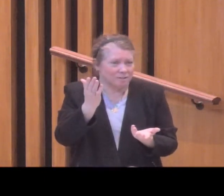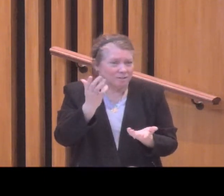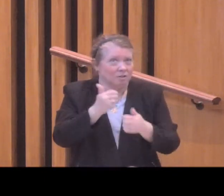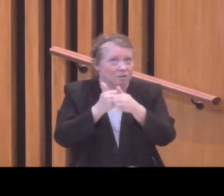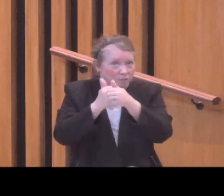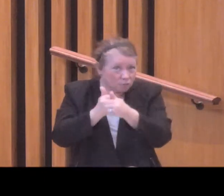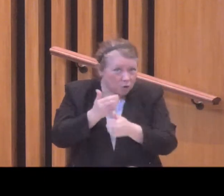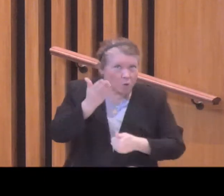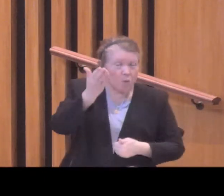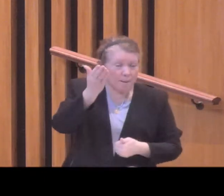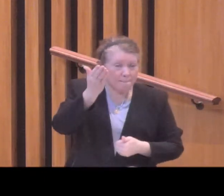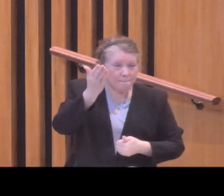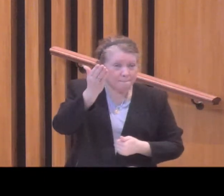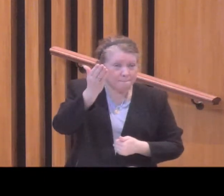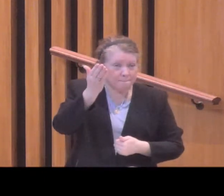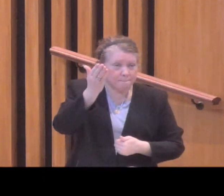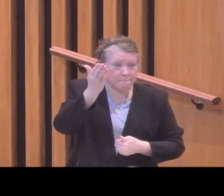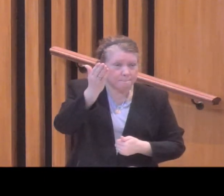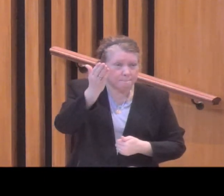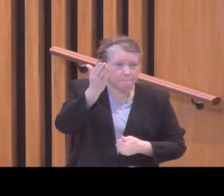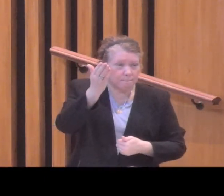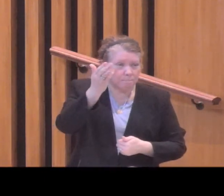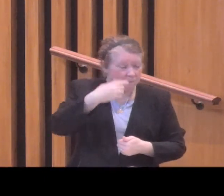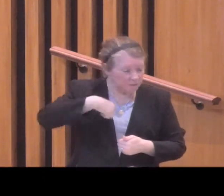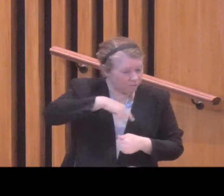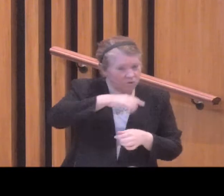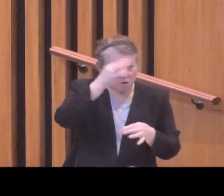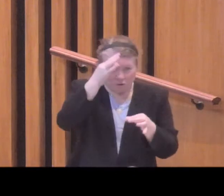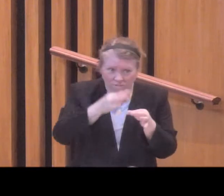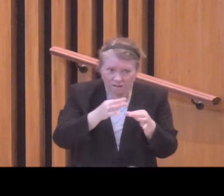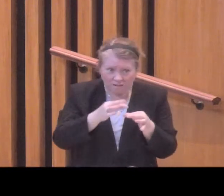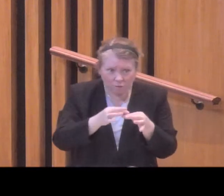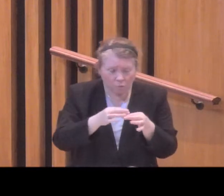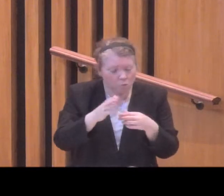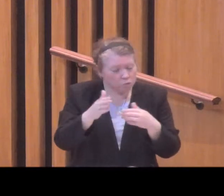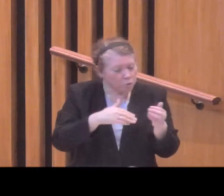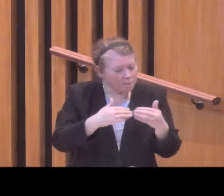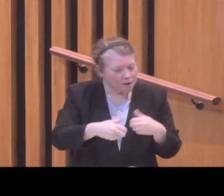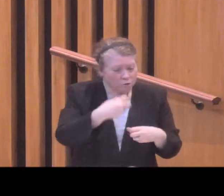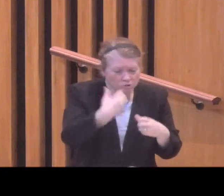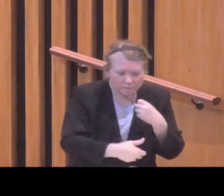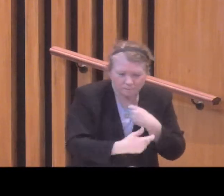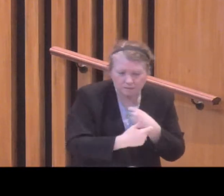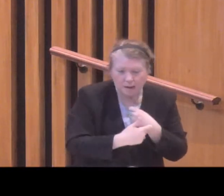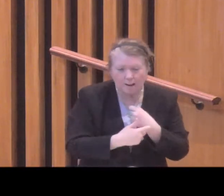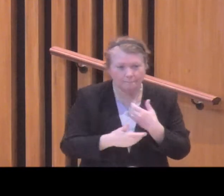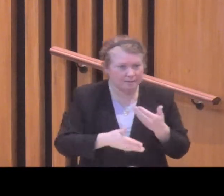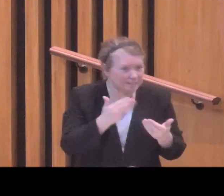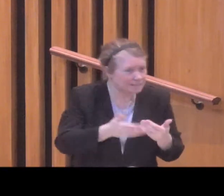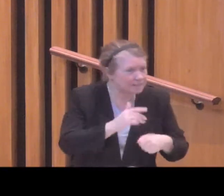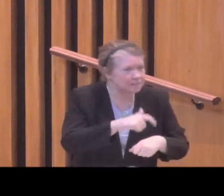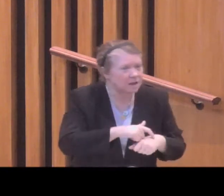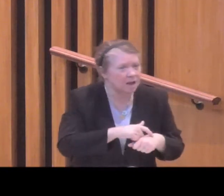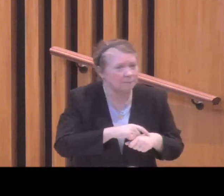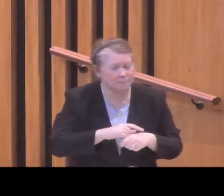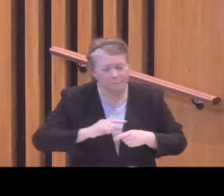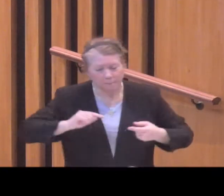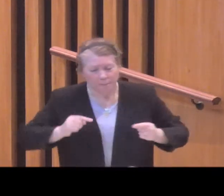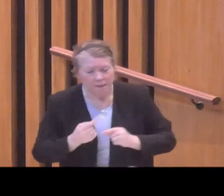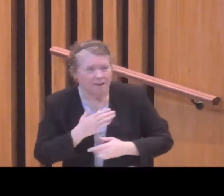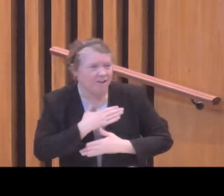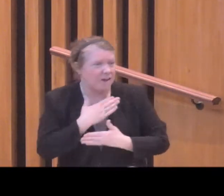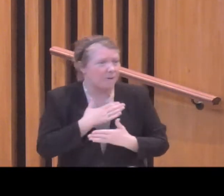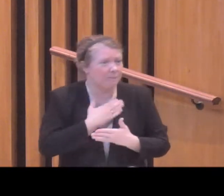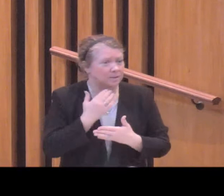him faithfully through difficulties, through pain, through sacrifice,